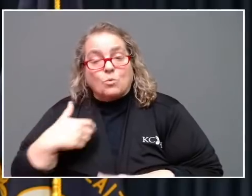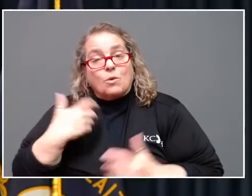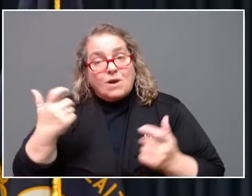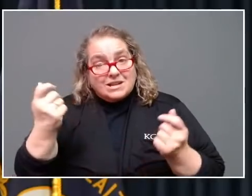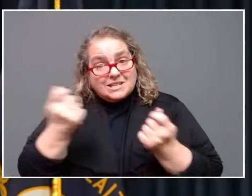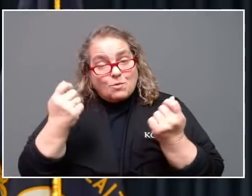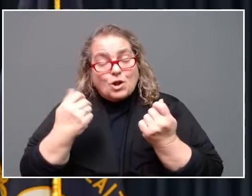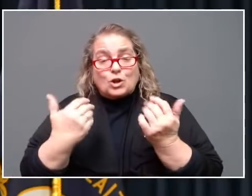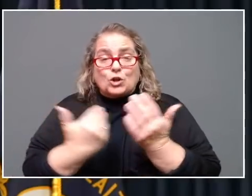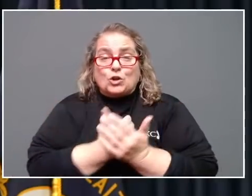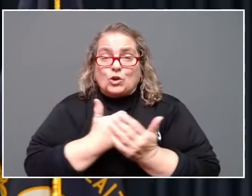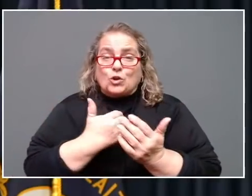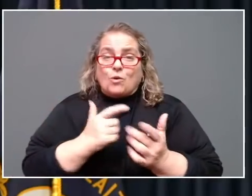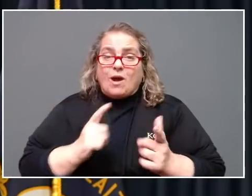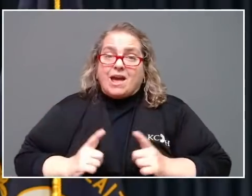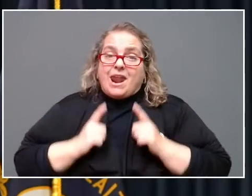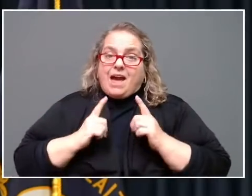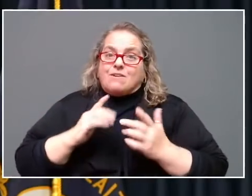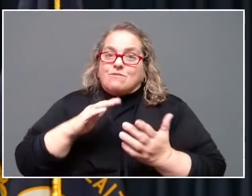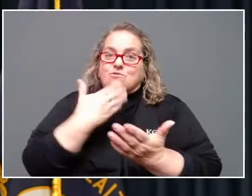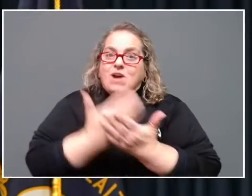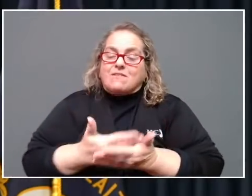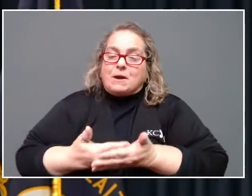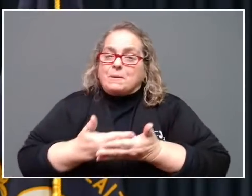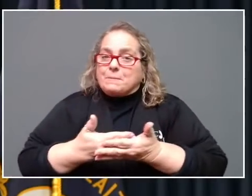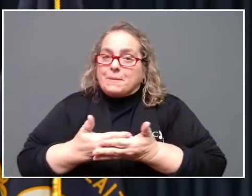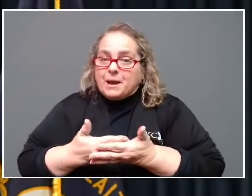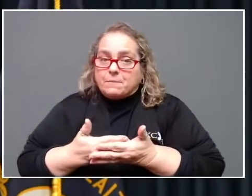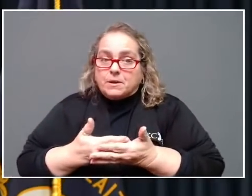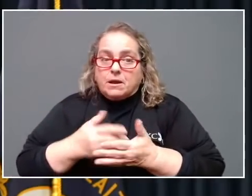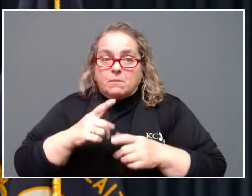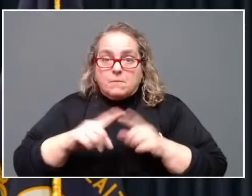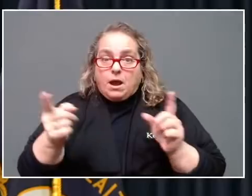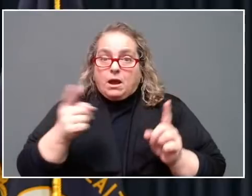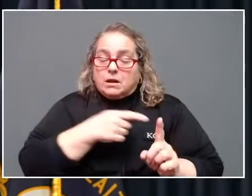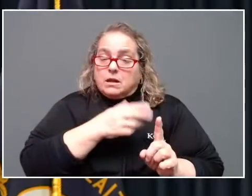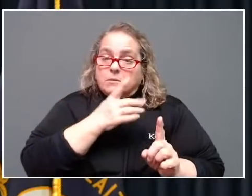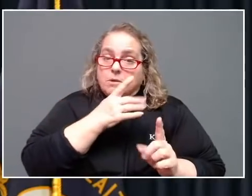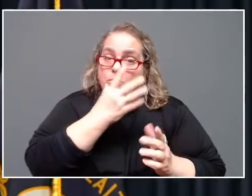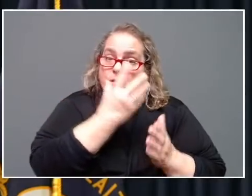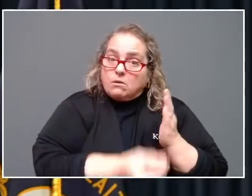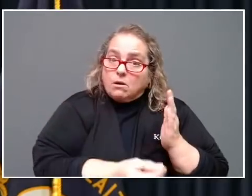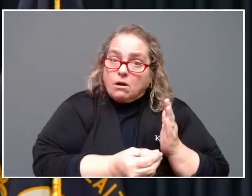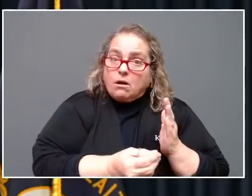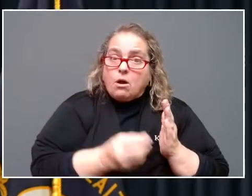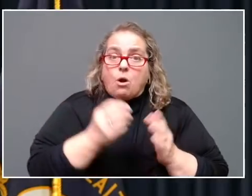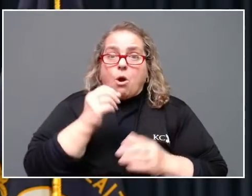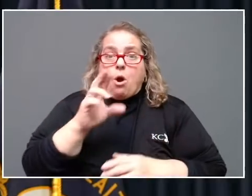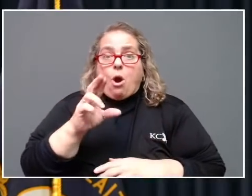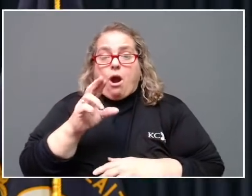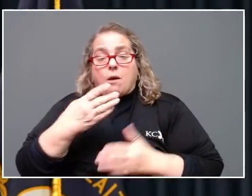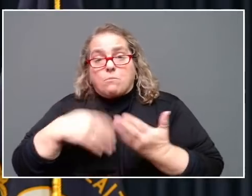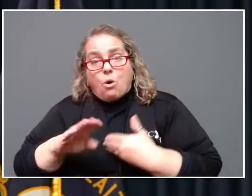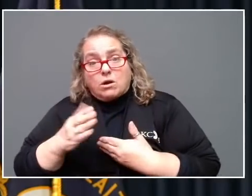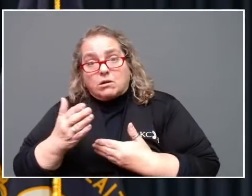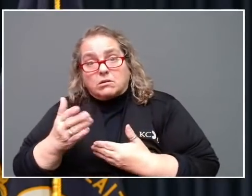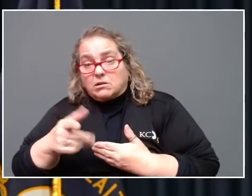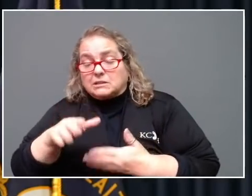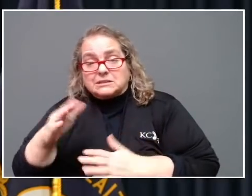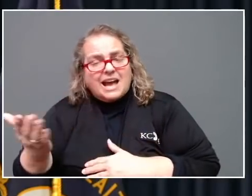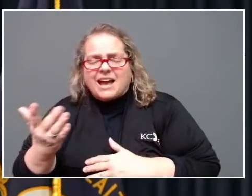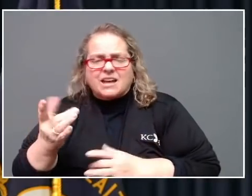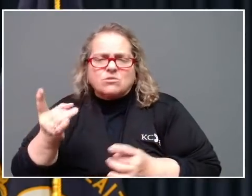life, to celebrate the loss of a mother and or their unborn child is a particular calamity and tragedy.